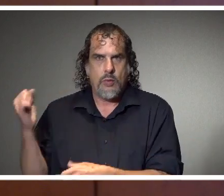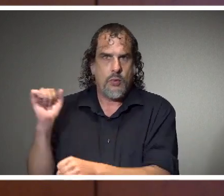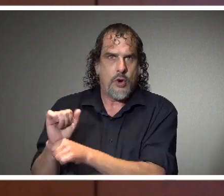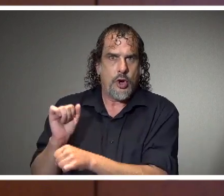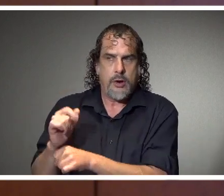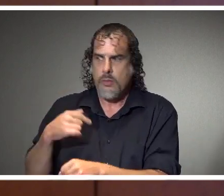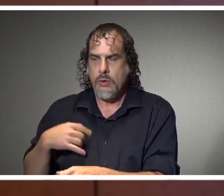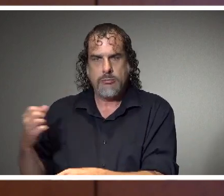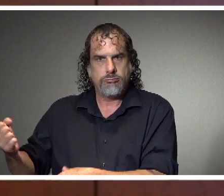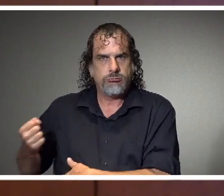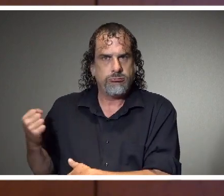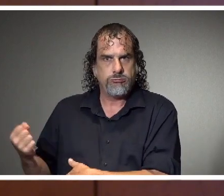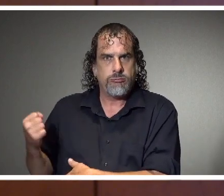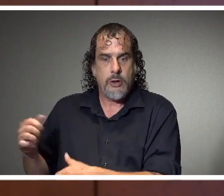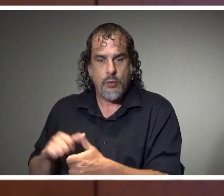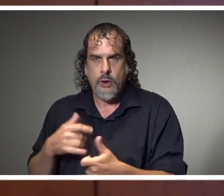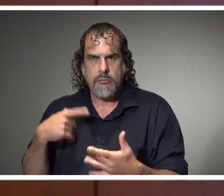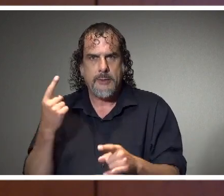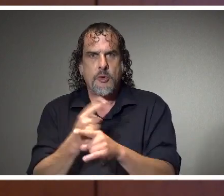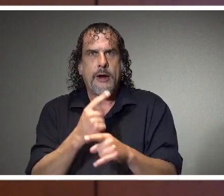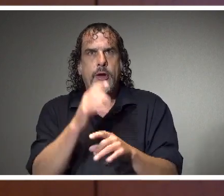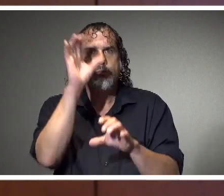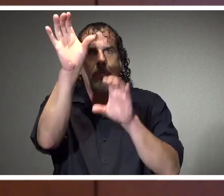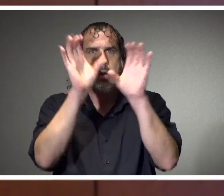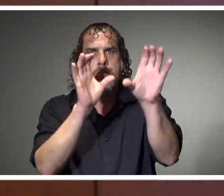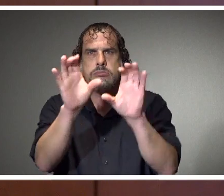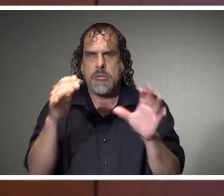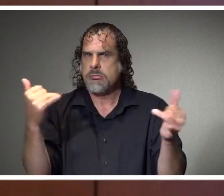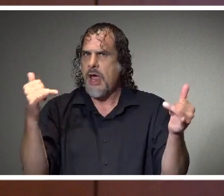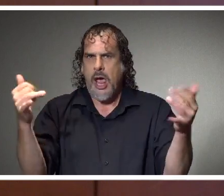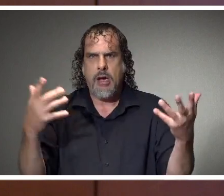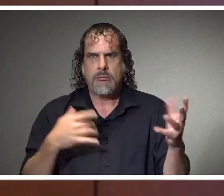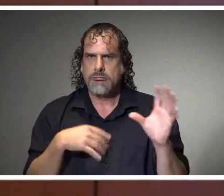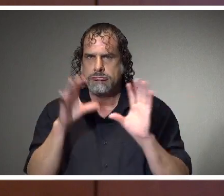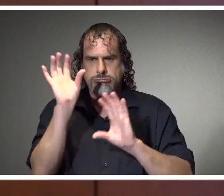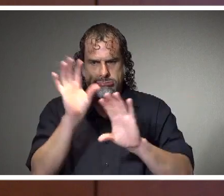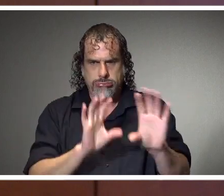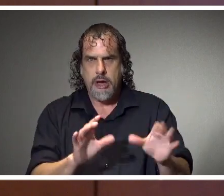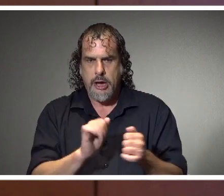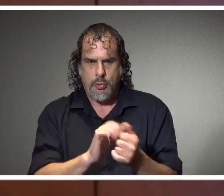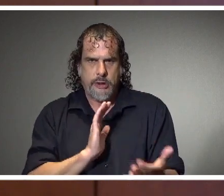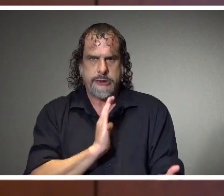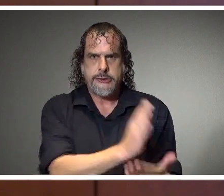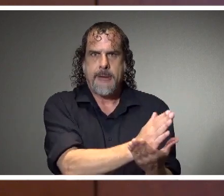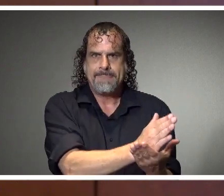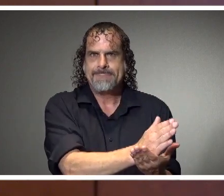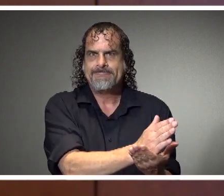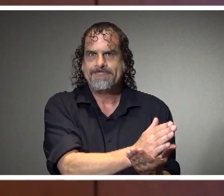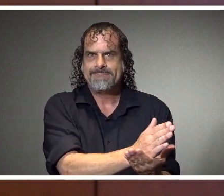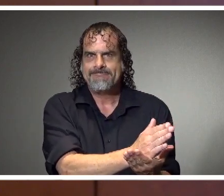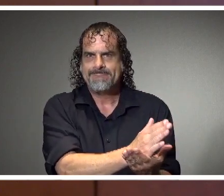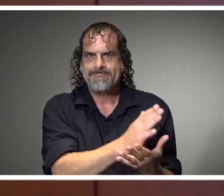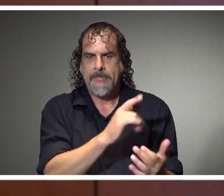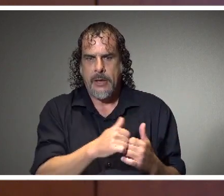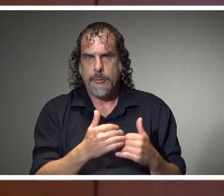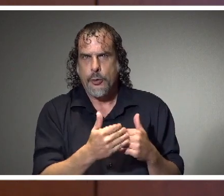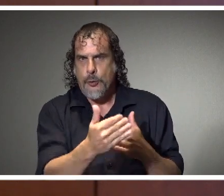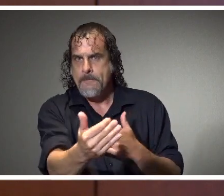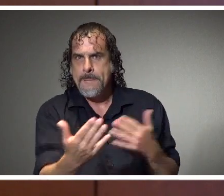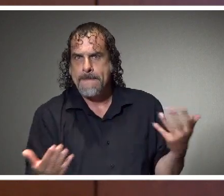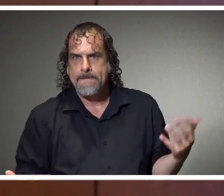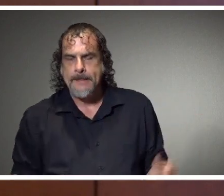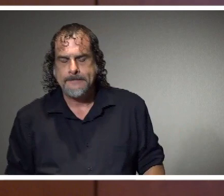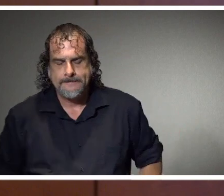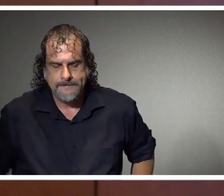that PPE out there on your direction and Dr. Dobbs, and we were able to stop that and move forward. And we also